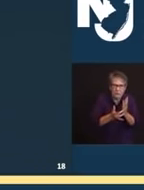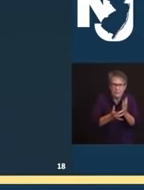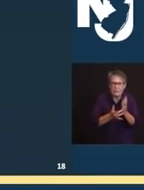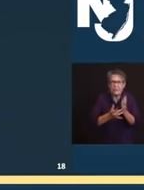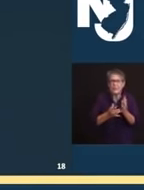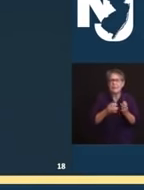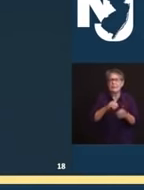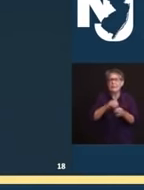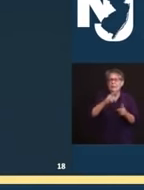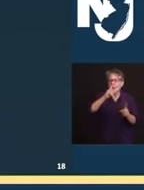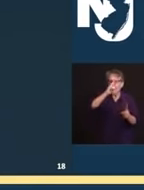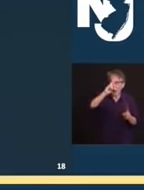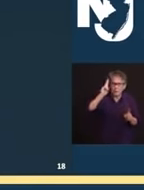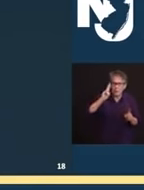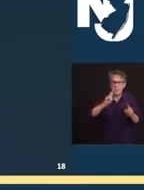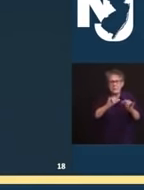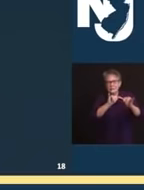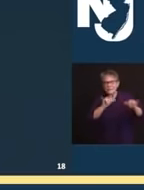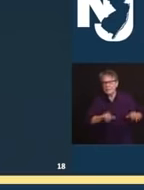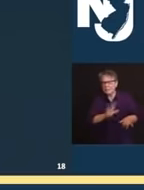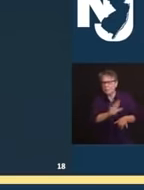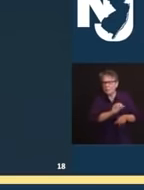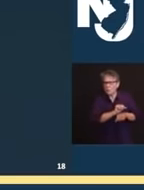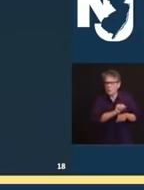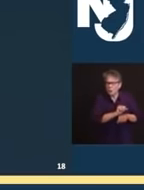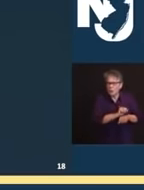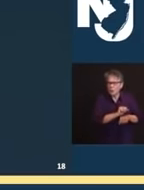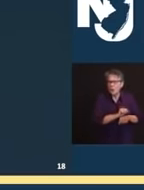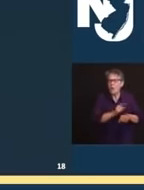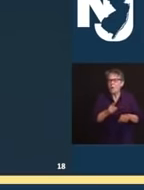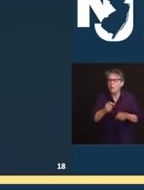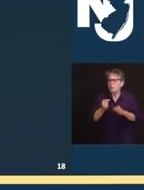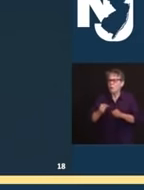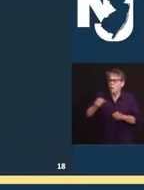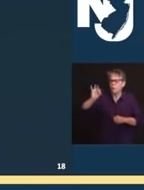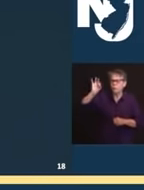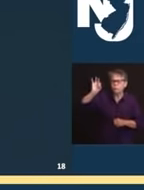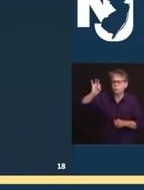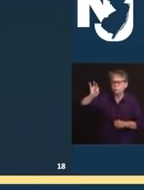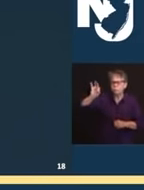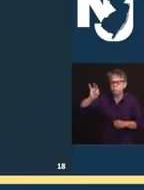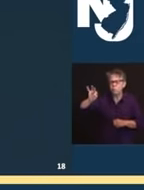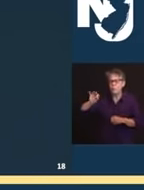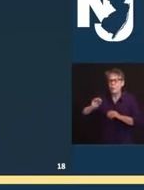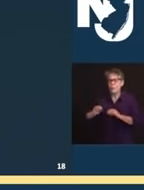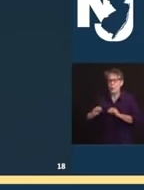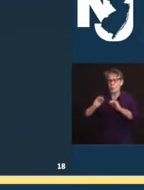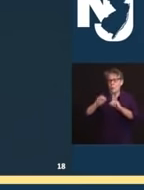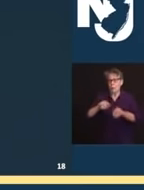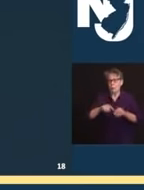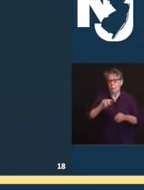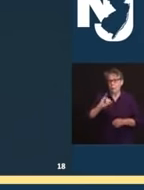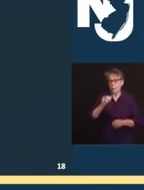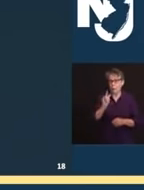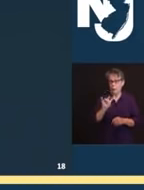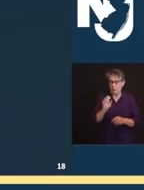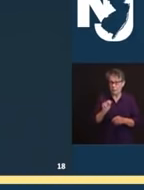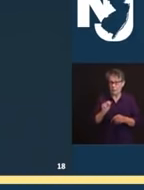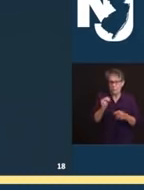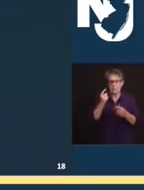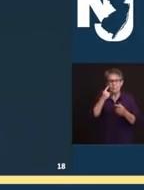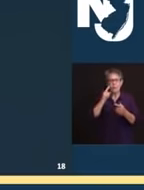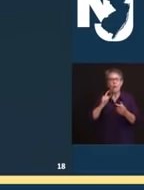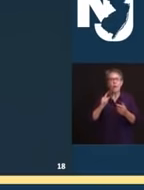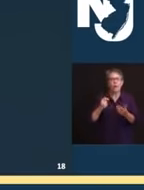impact. He moved to Jackson 20 years ago with his wife Tina to raise their children and to begin his own ministry in